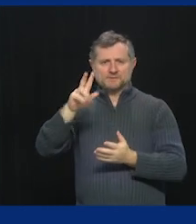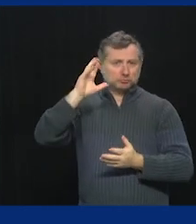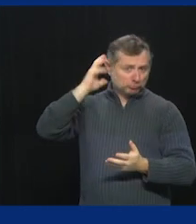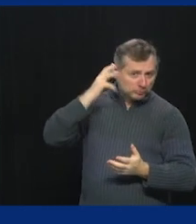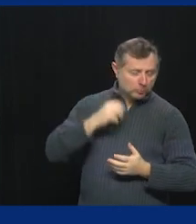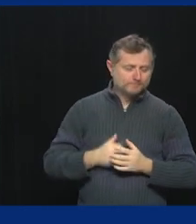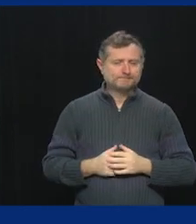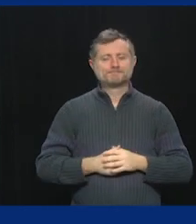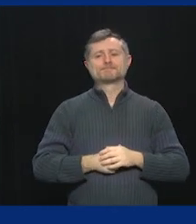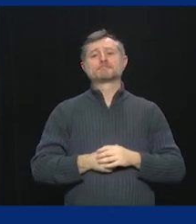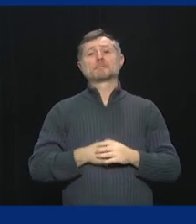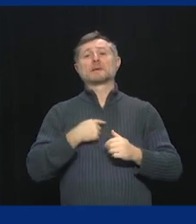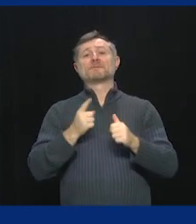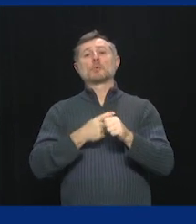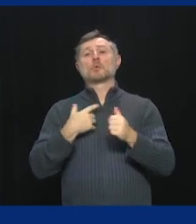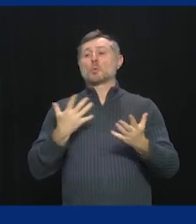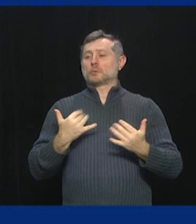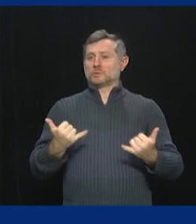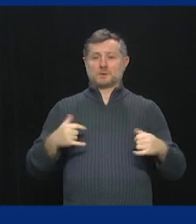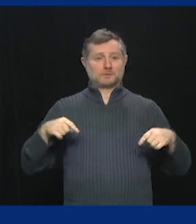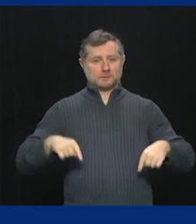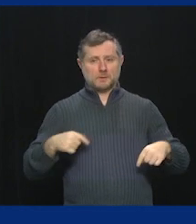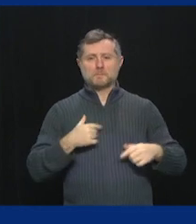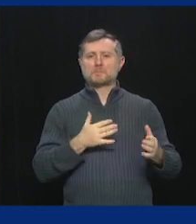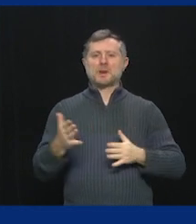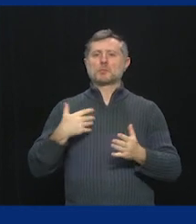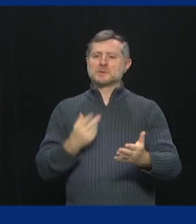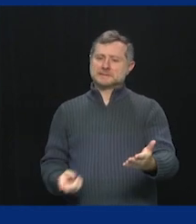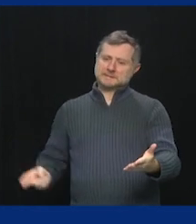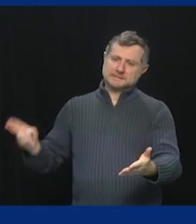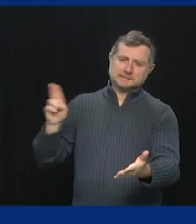this morning is to sign a declaration.